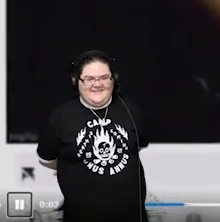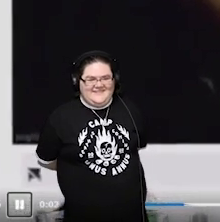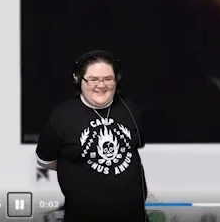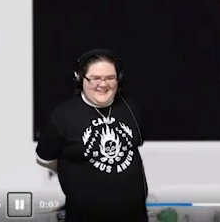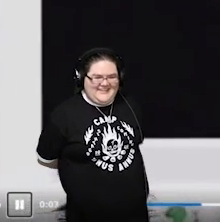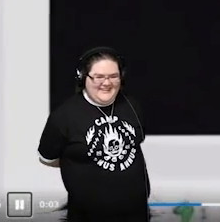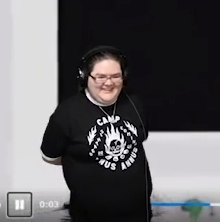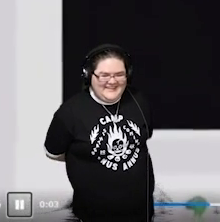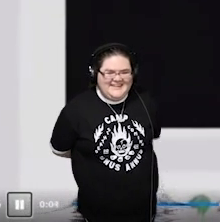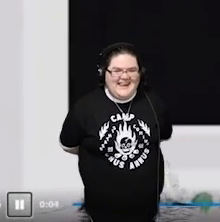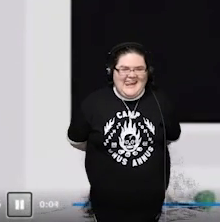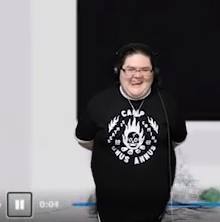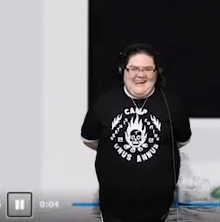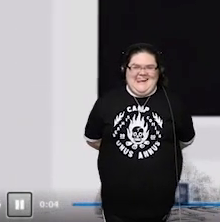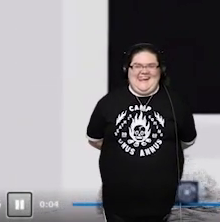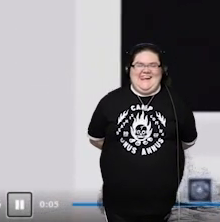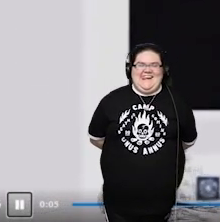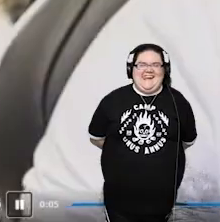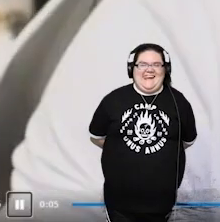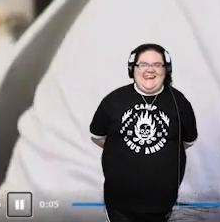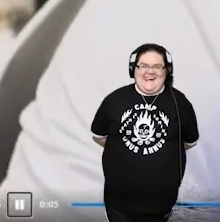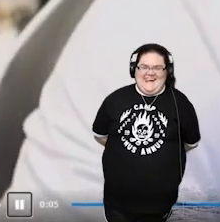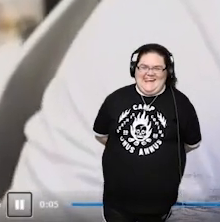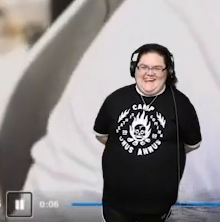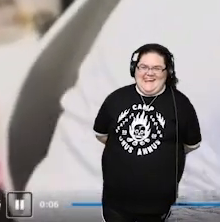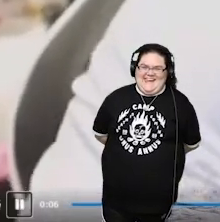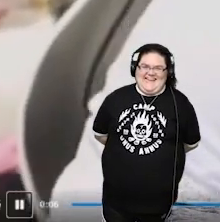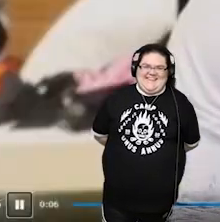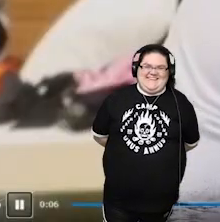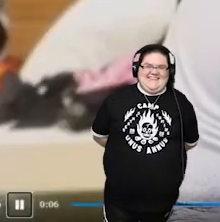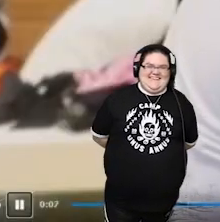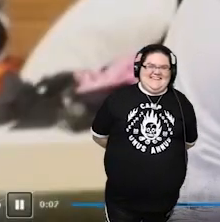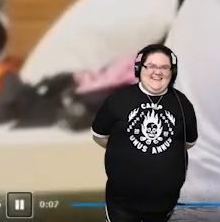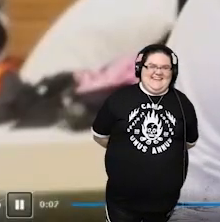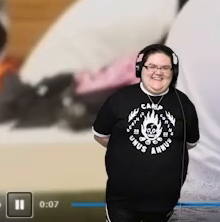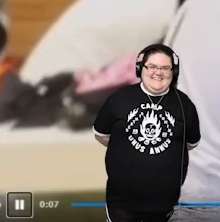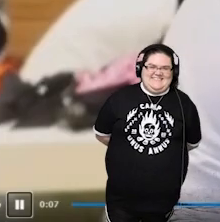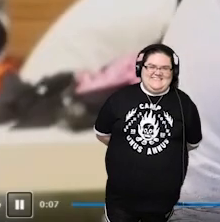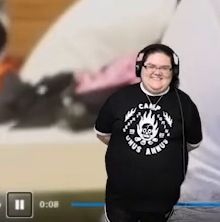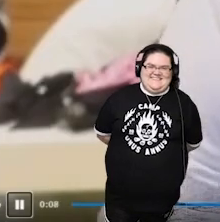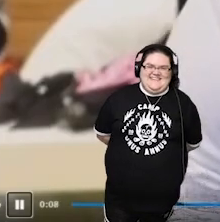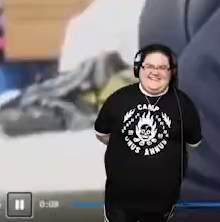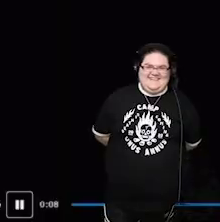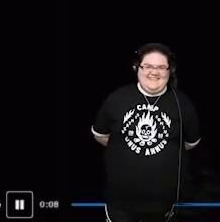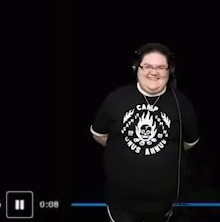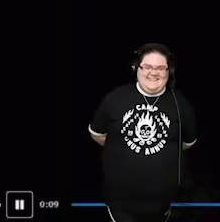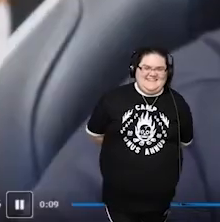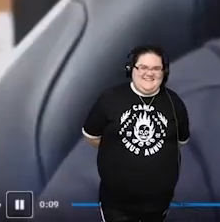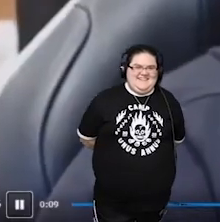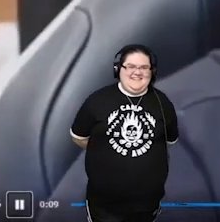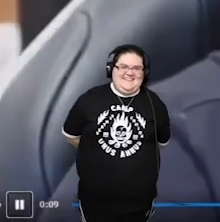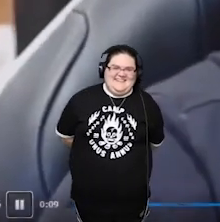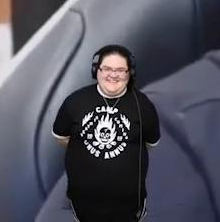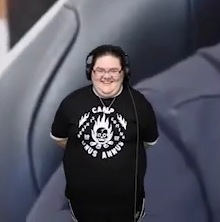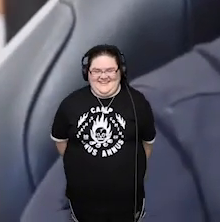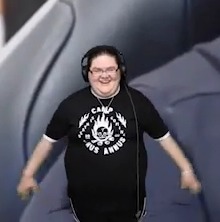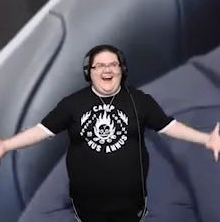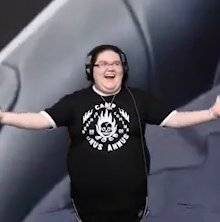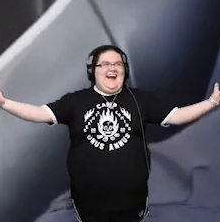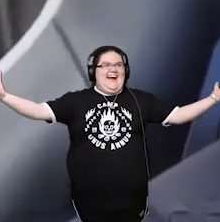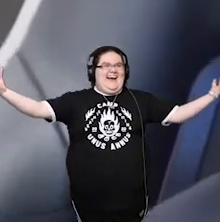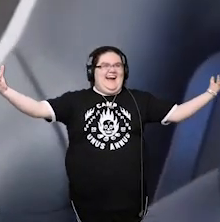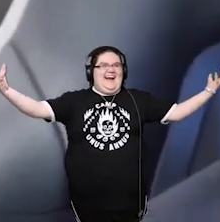admit you're not 6 foot tall. Be Vic's assistant for 24 hours. No, I'll admit. Fine. I'll admit I'm not 6 foot. Vic, I will be your